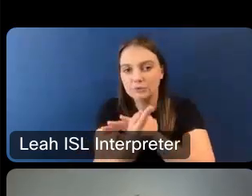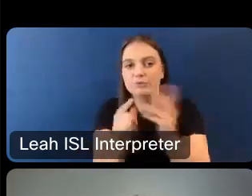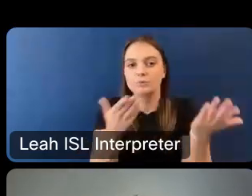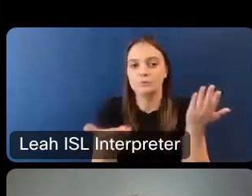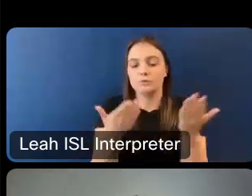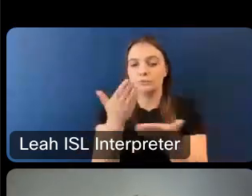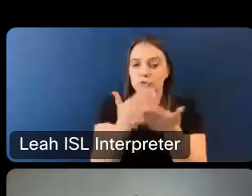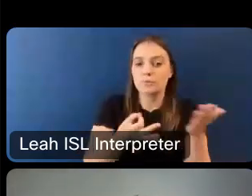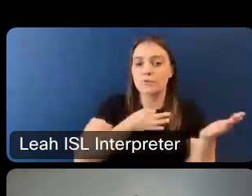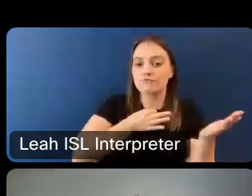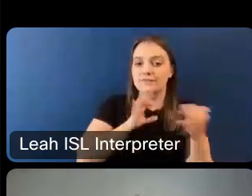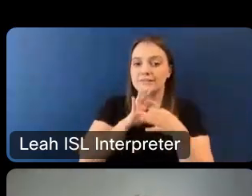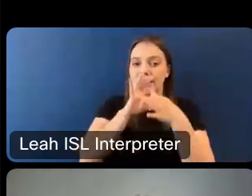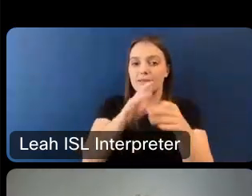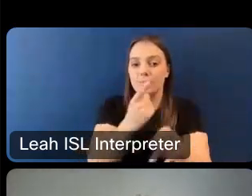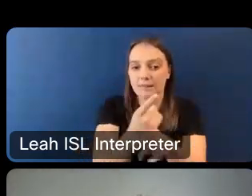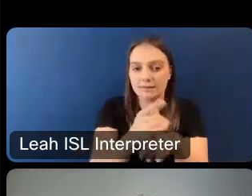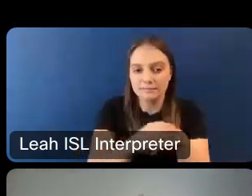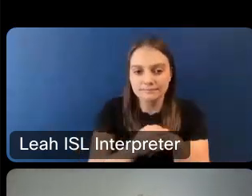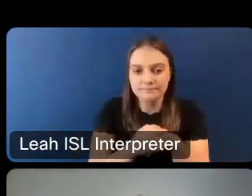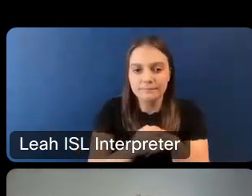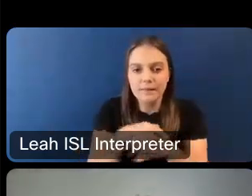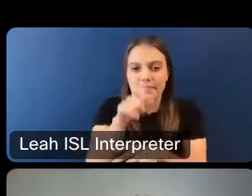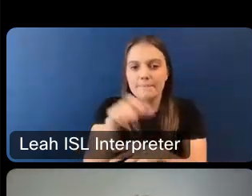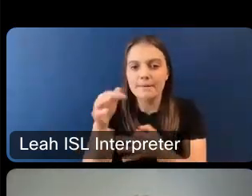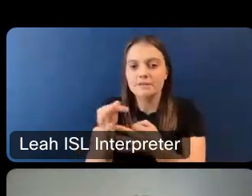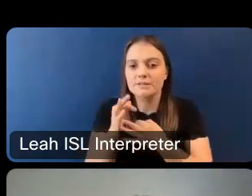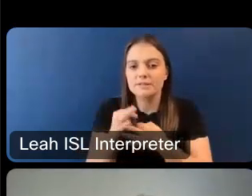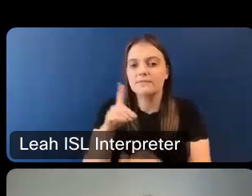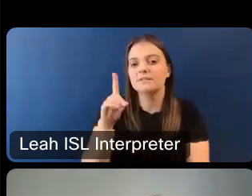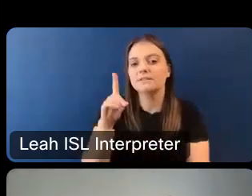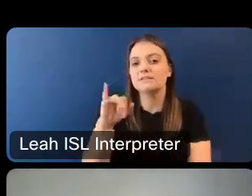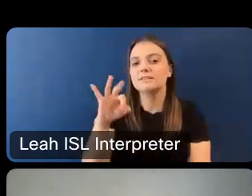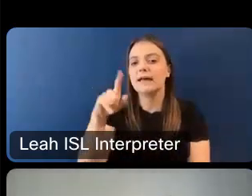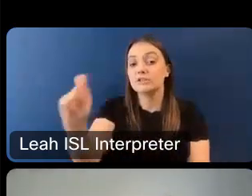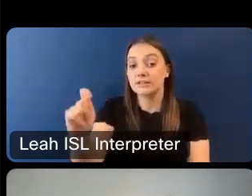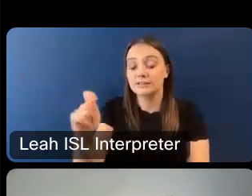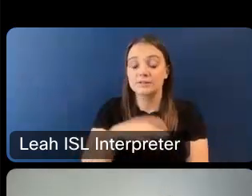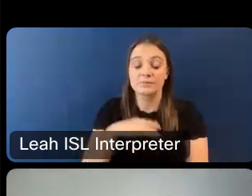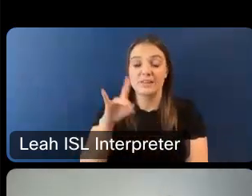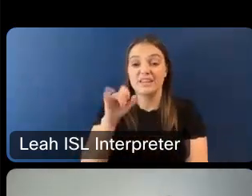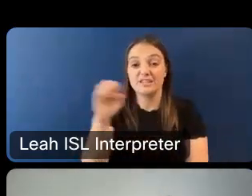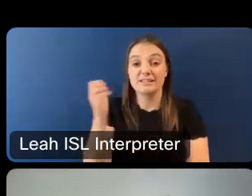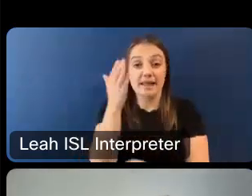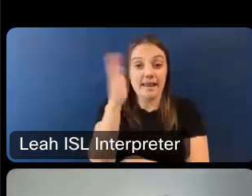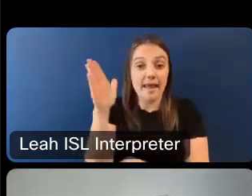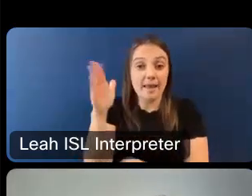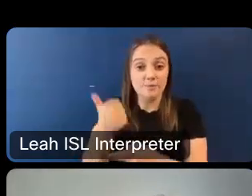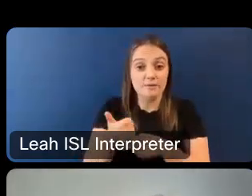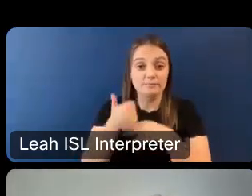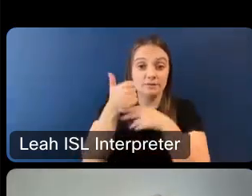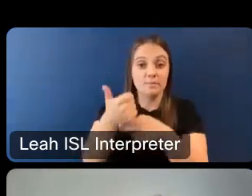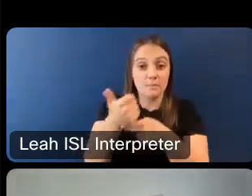grateful for the Patient Safety Digest and the work that the HSE Library do in supporting us in developing these on a